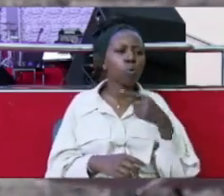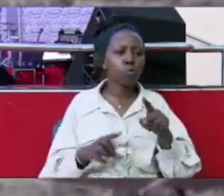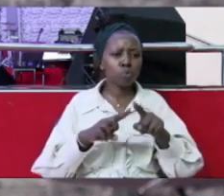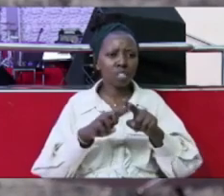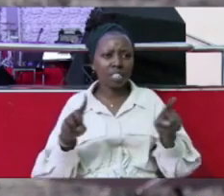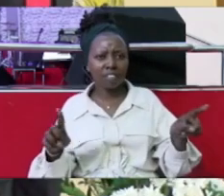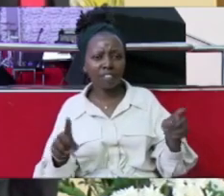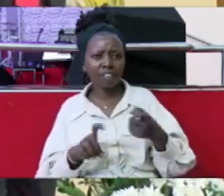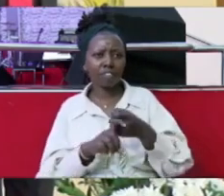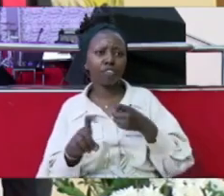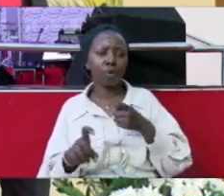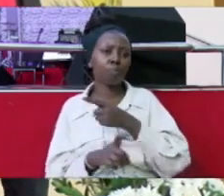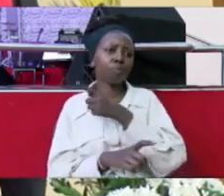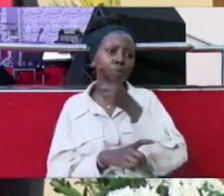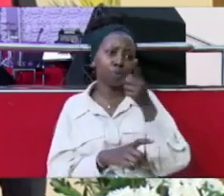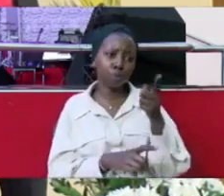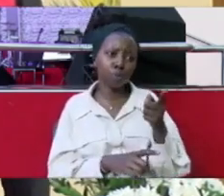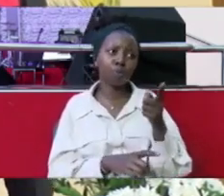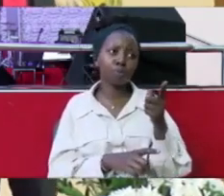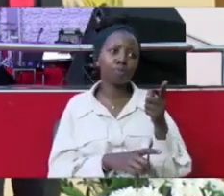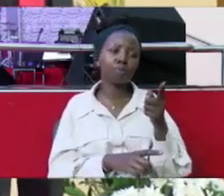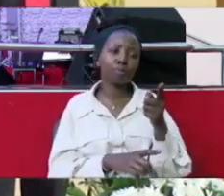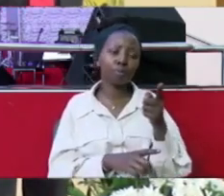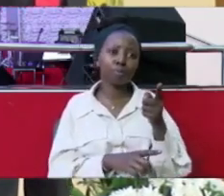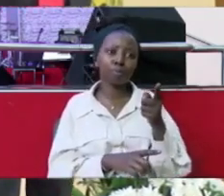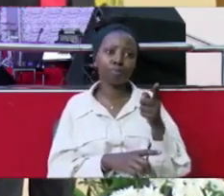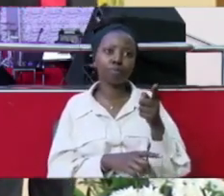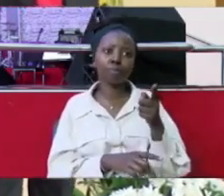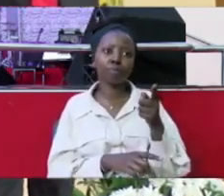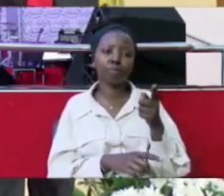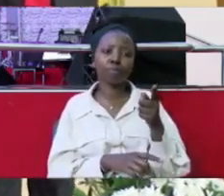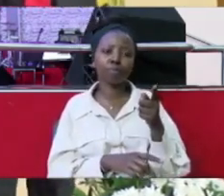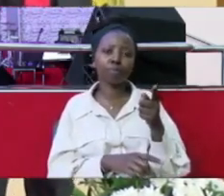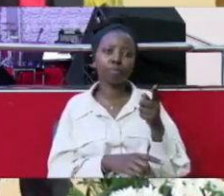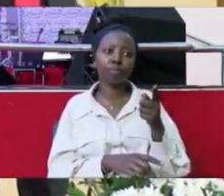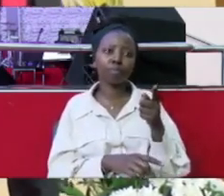approach to matters. Kwa sababu ya jinsi yao wanavyoangalia mambo kila